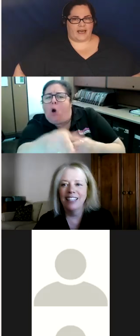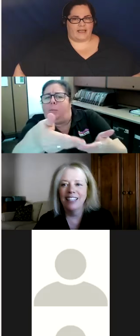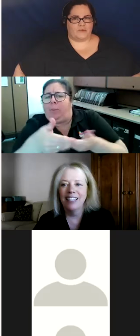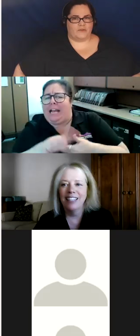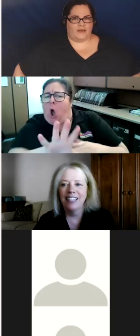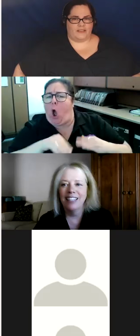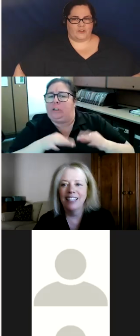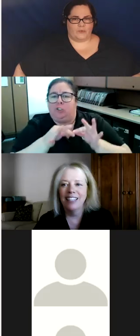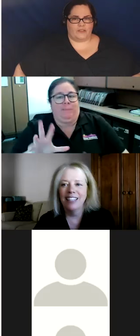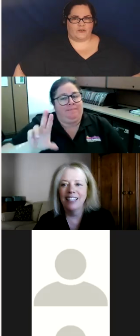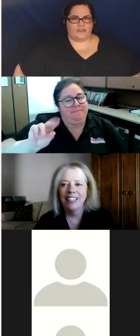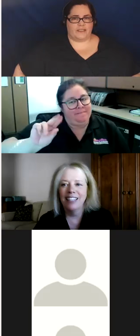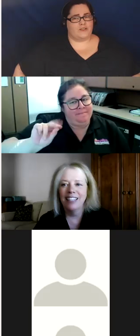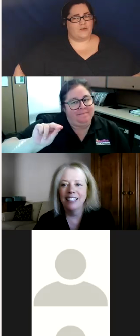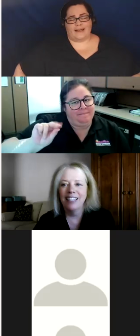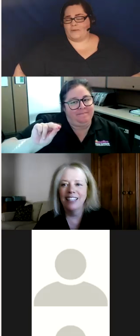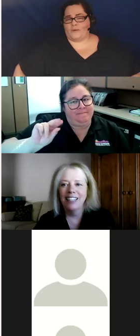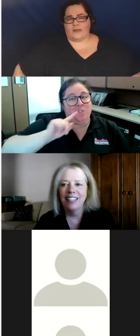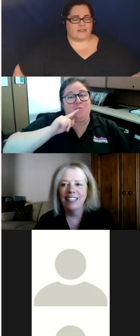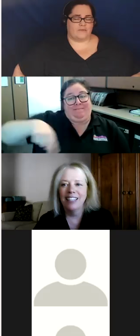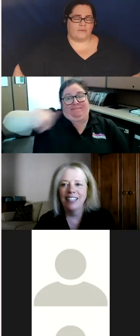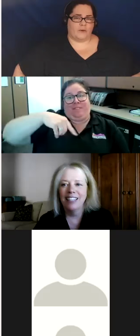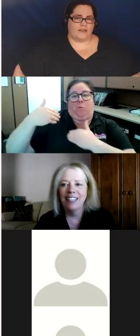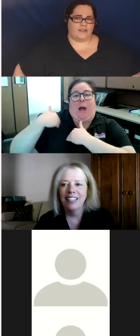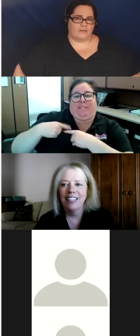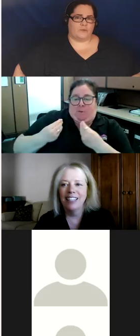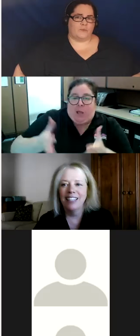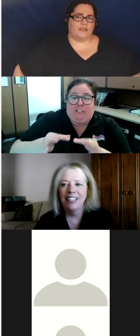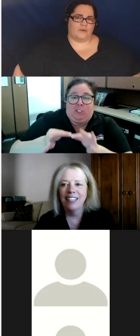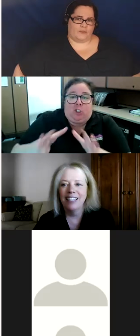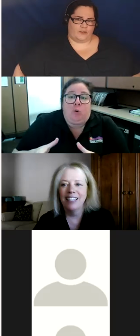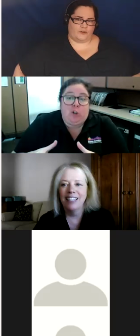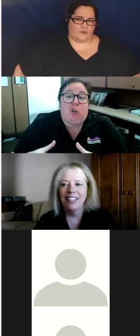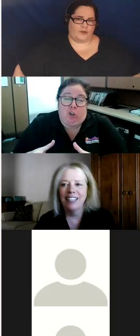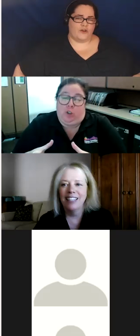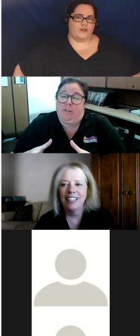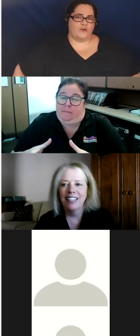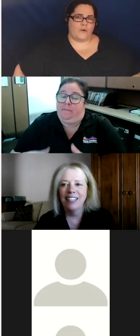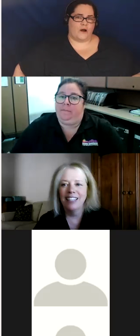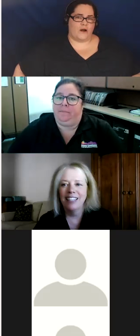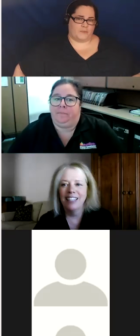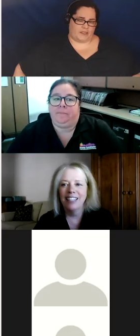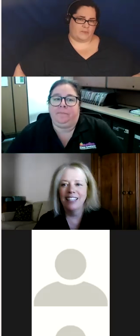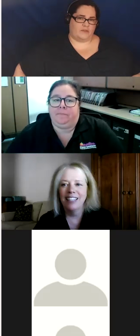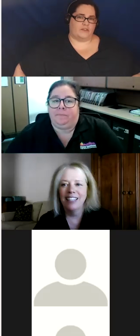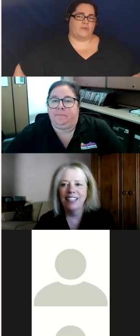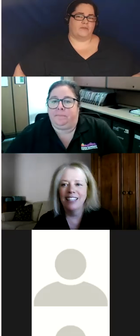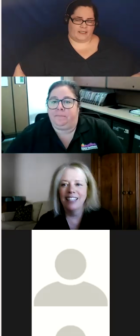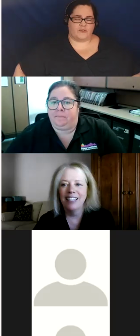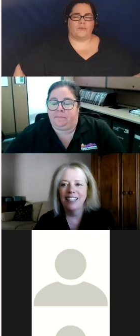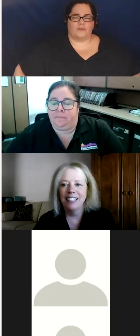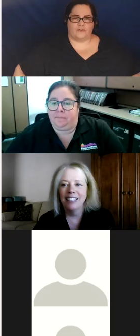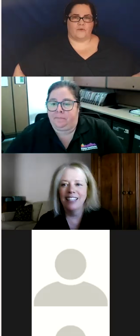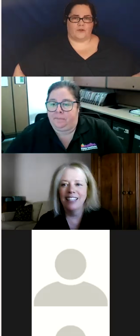anyone like that to provide the interpreting services, and you cannot require the individual bring their own interpreter. You are responsible to